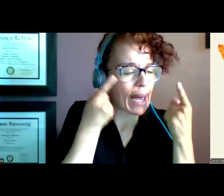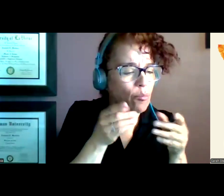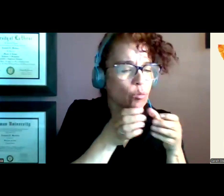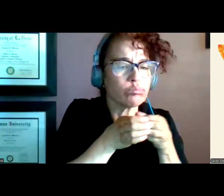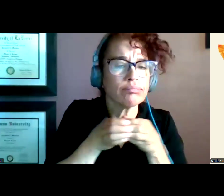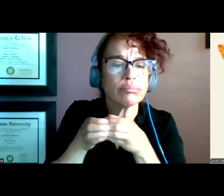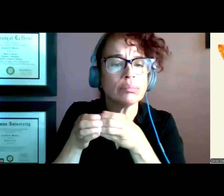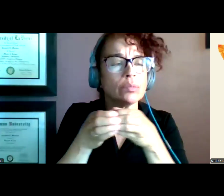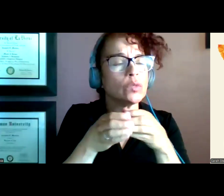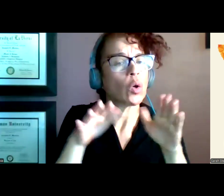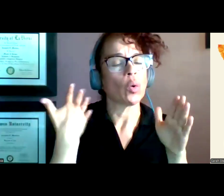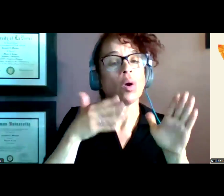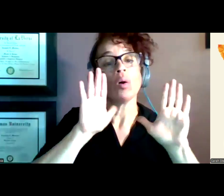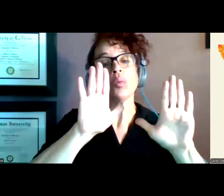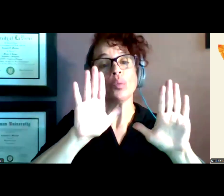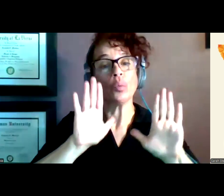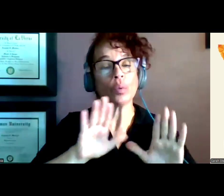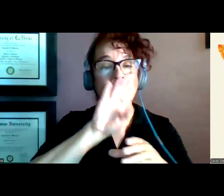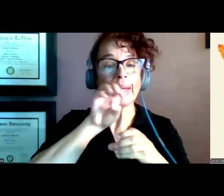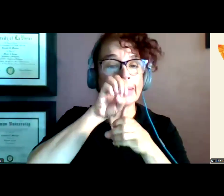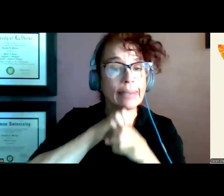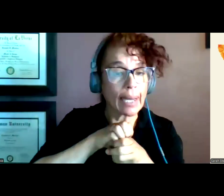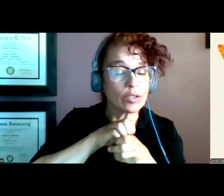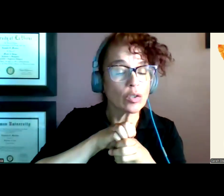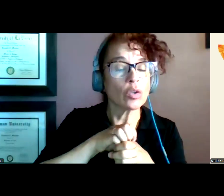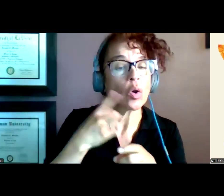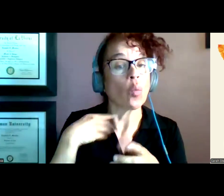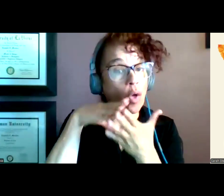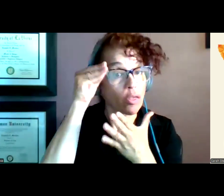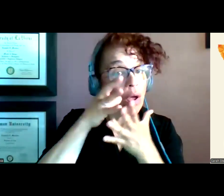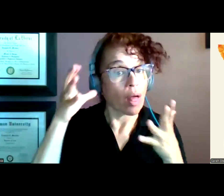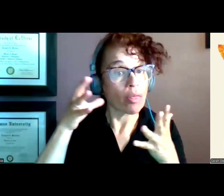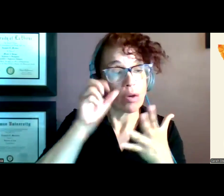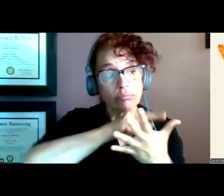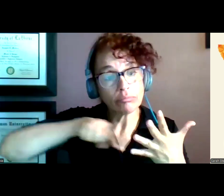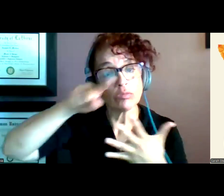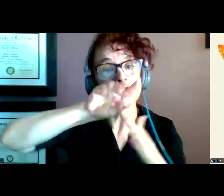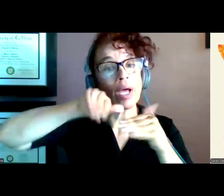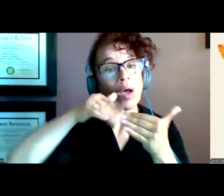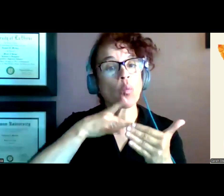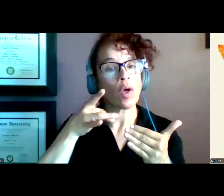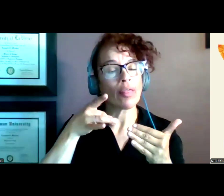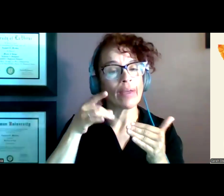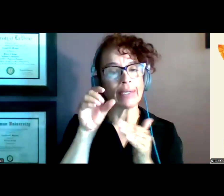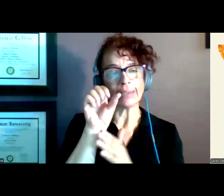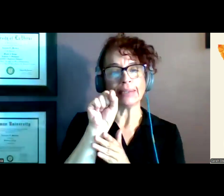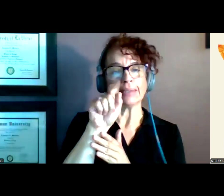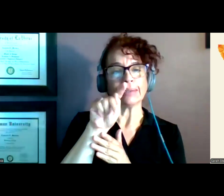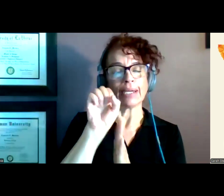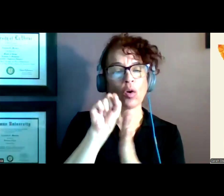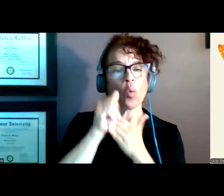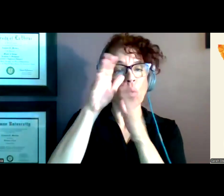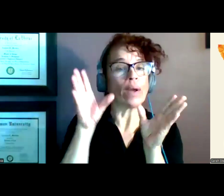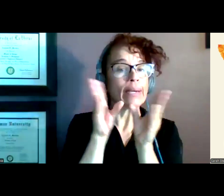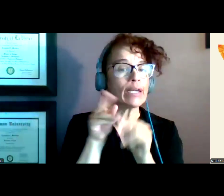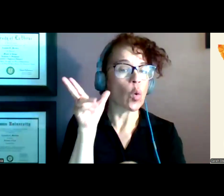It just has been a wonderful engagement. We learn a lot from all of you, and that's how we like these stakeholder meetings to be, where